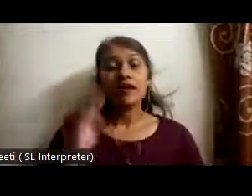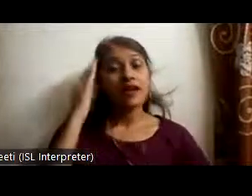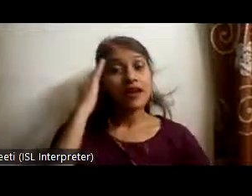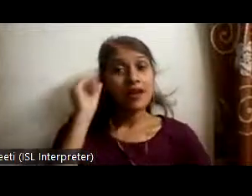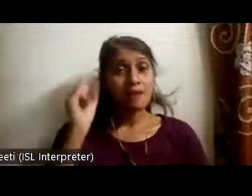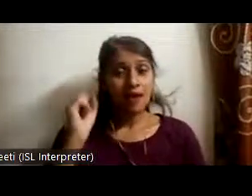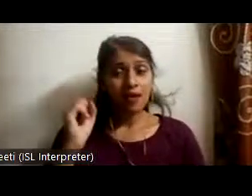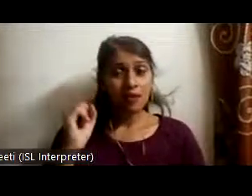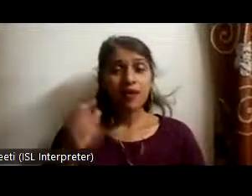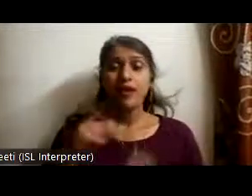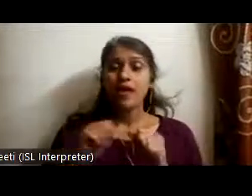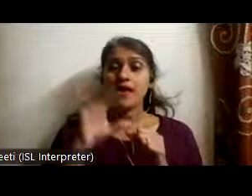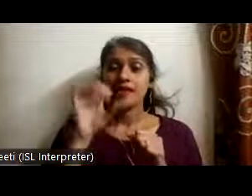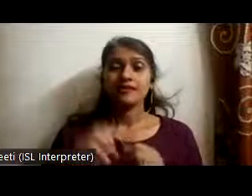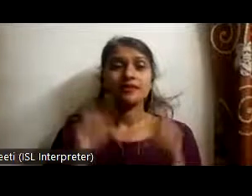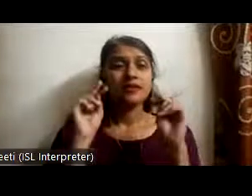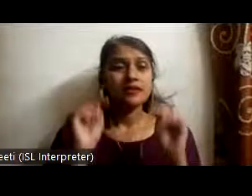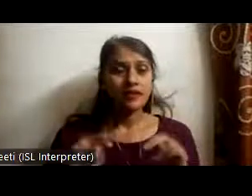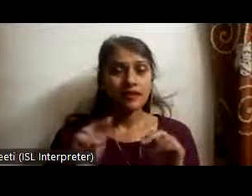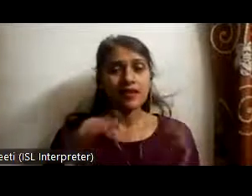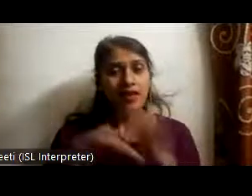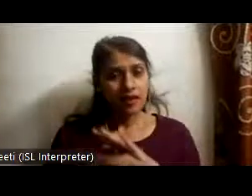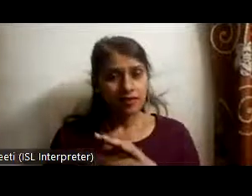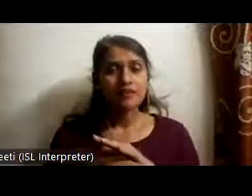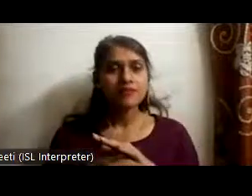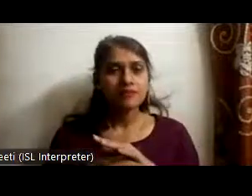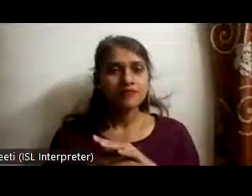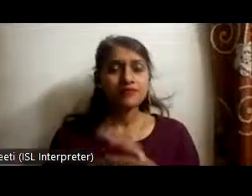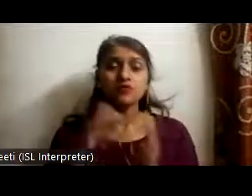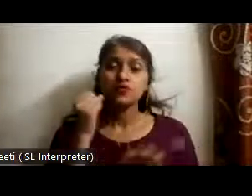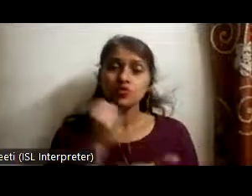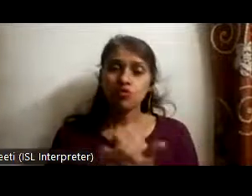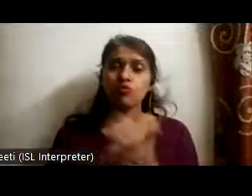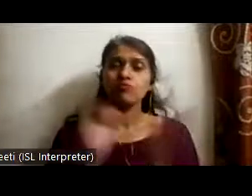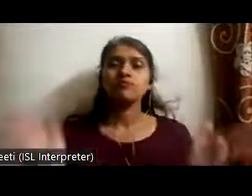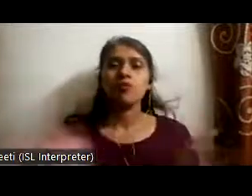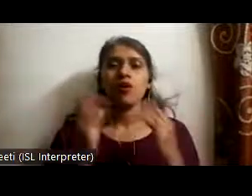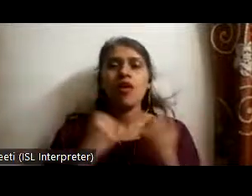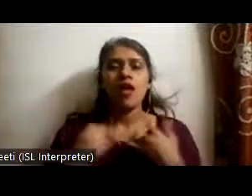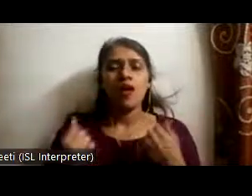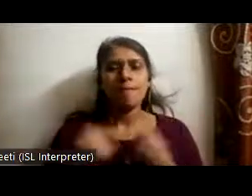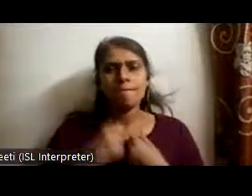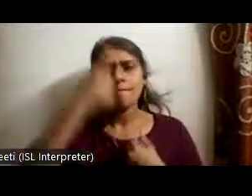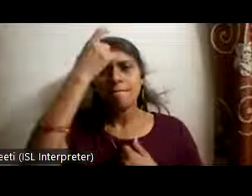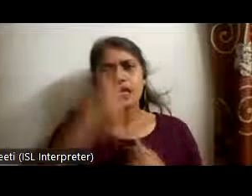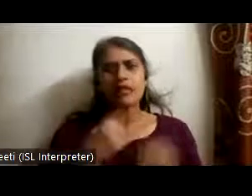that whatever accessibility we are giving in the environment should promote the independence of the person. And here, if a